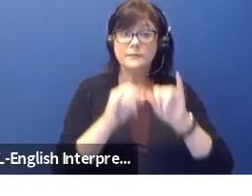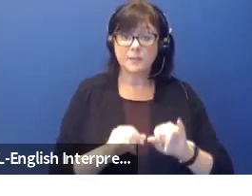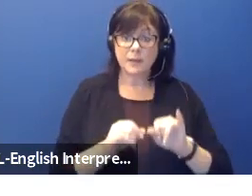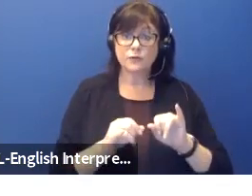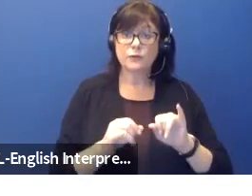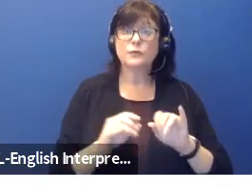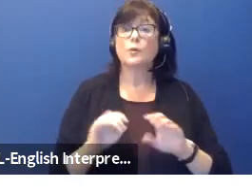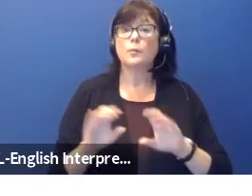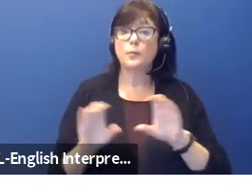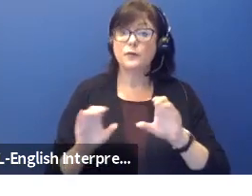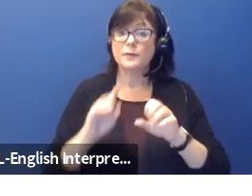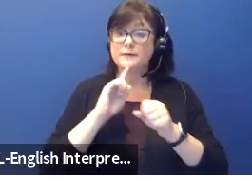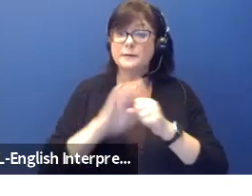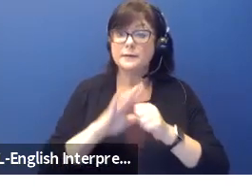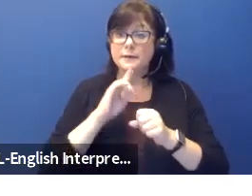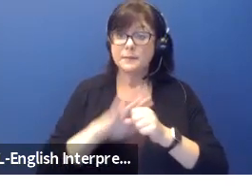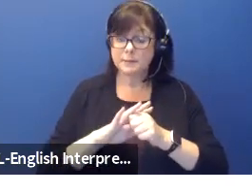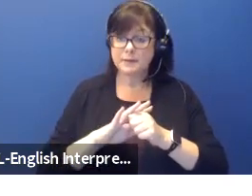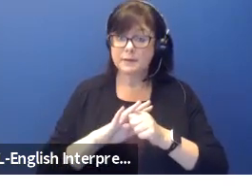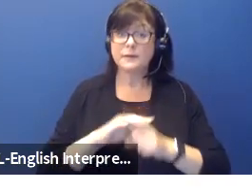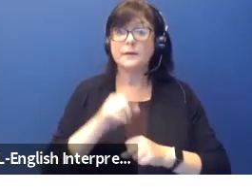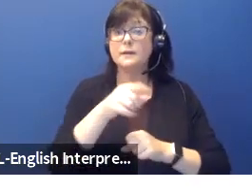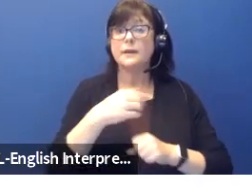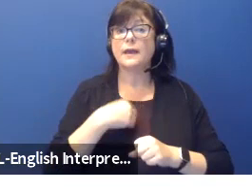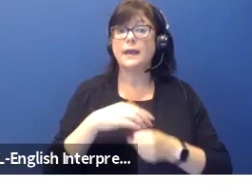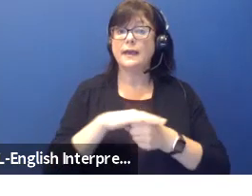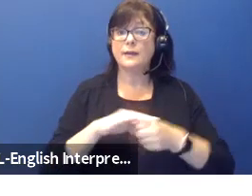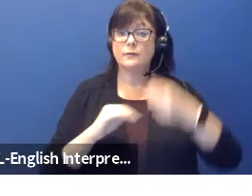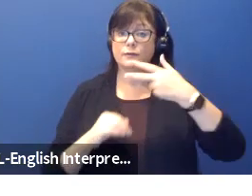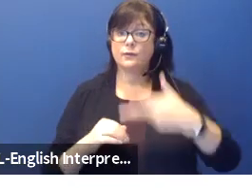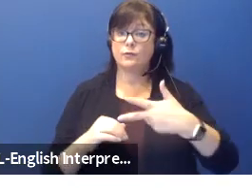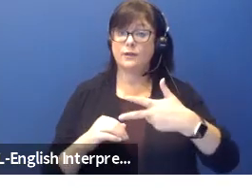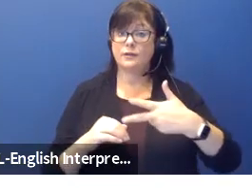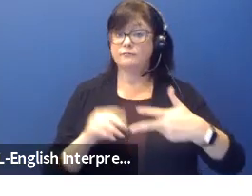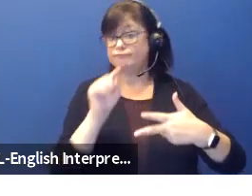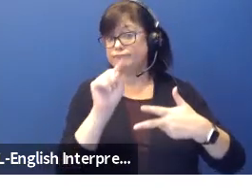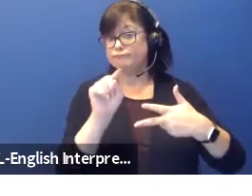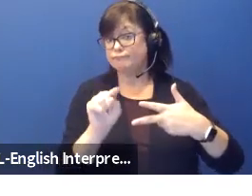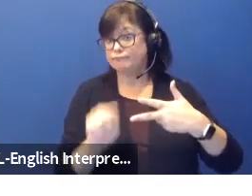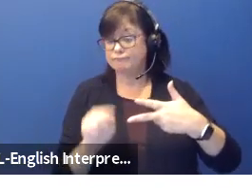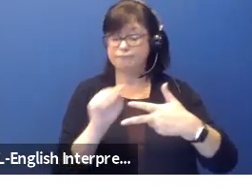commitments. And they are broken down into 3 different areas called customer service,